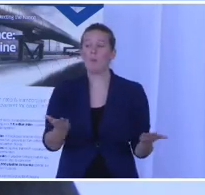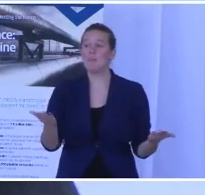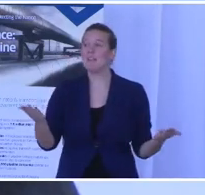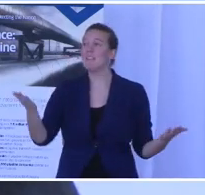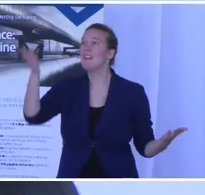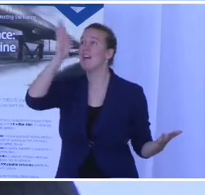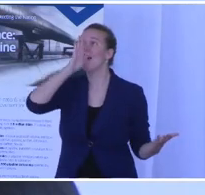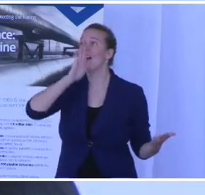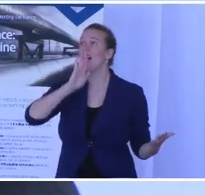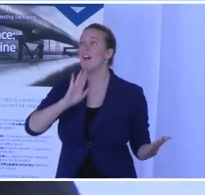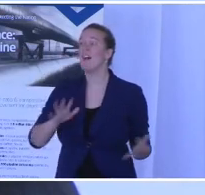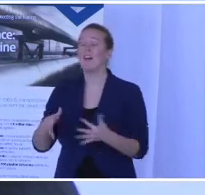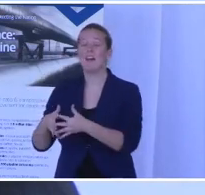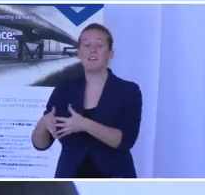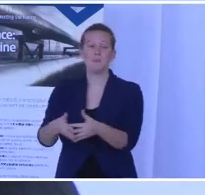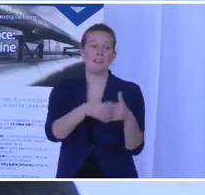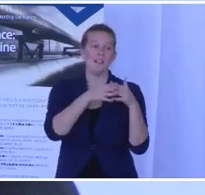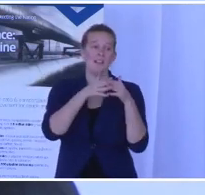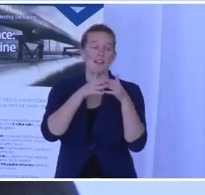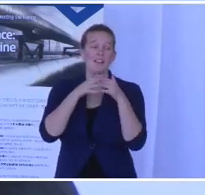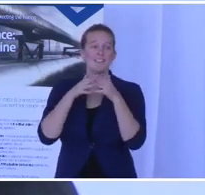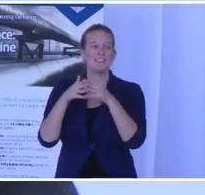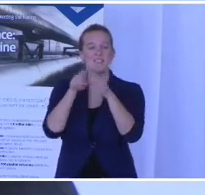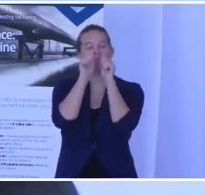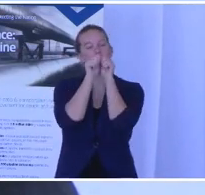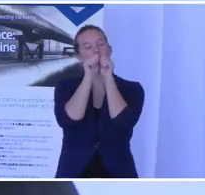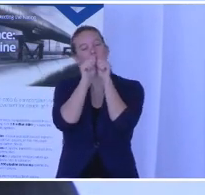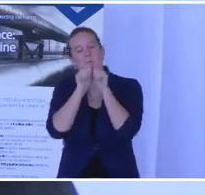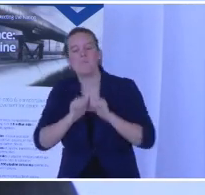home. God bless